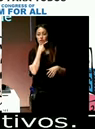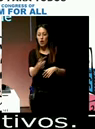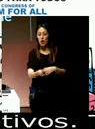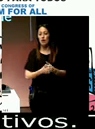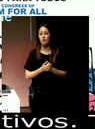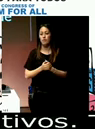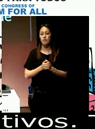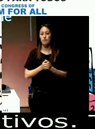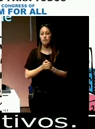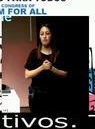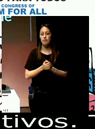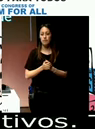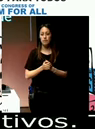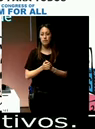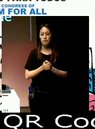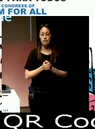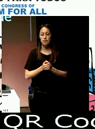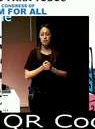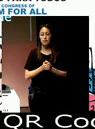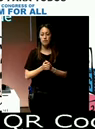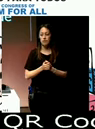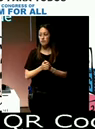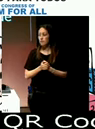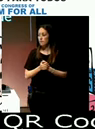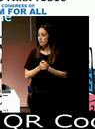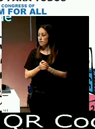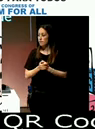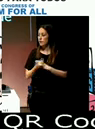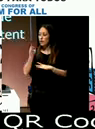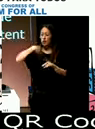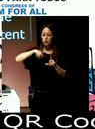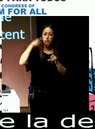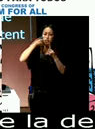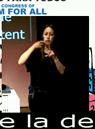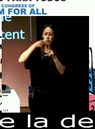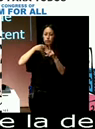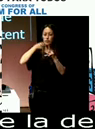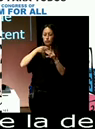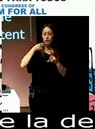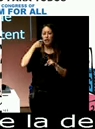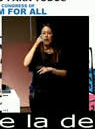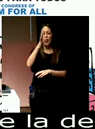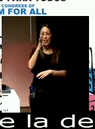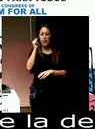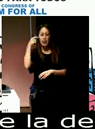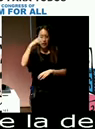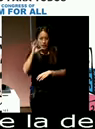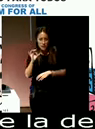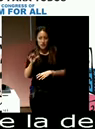it allows the download of content. Why do we use this technology?